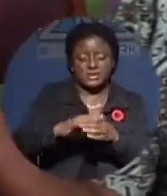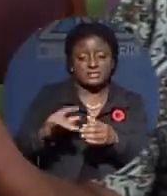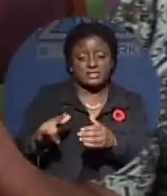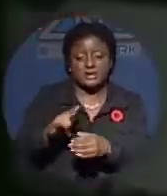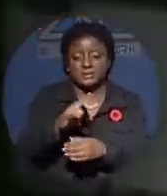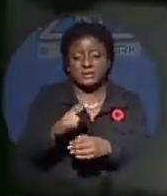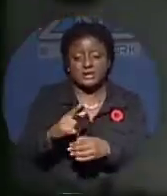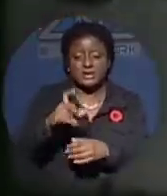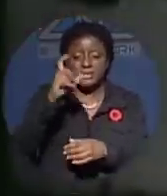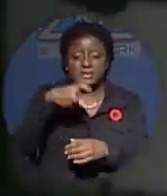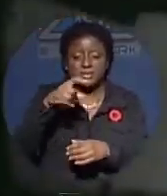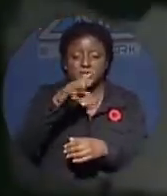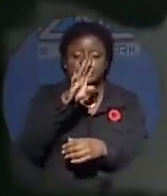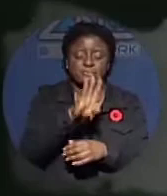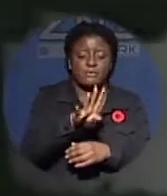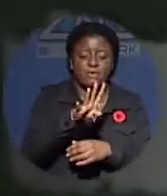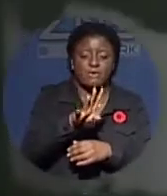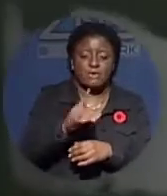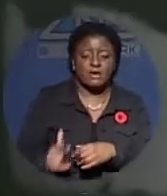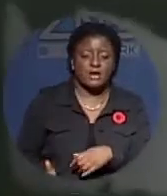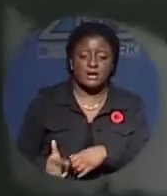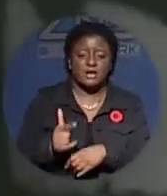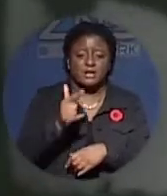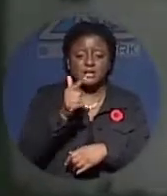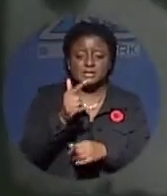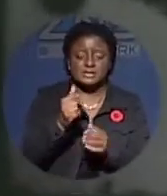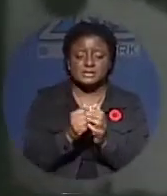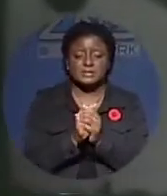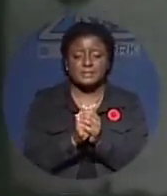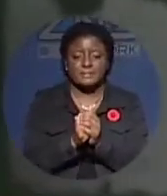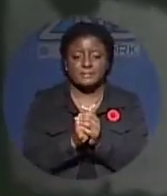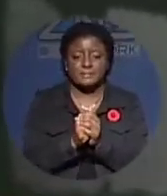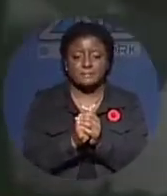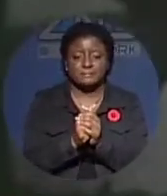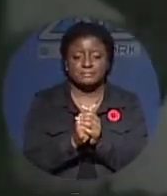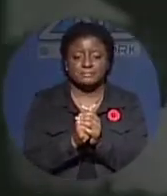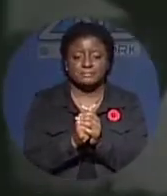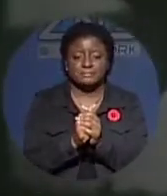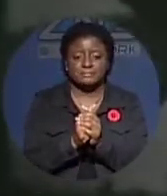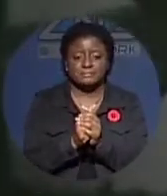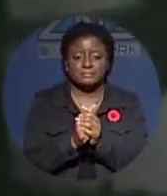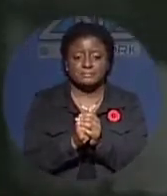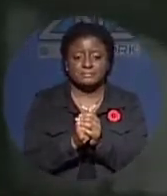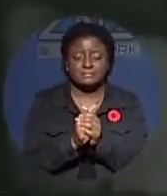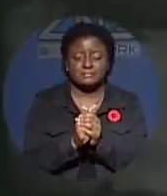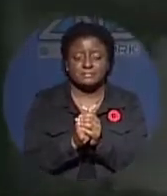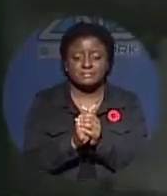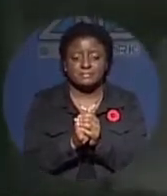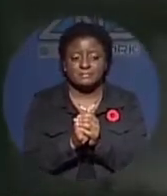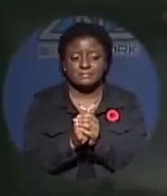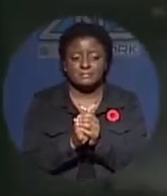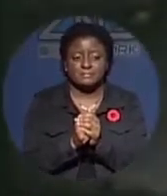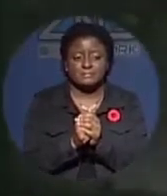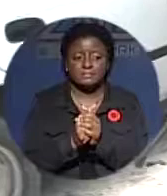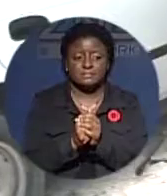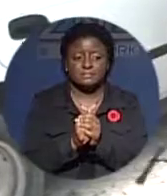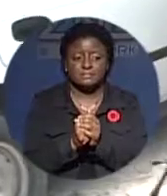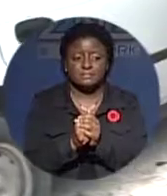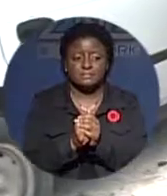had to have 4 gunners beside the navigator and the pilot and the